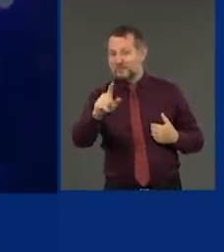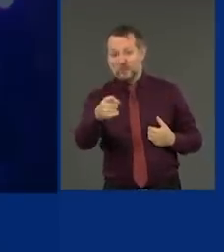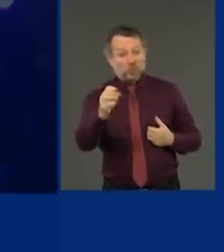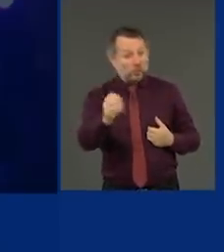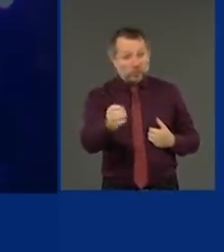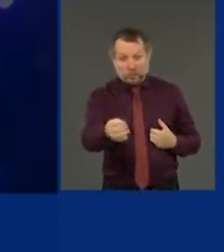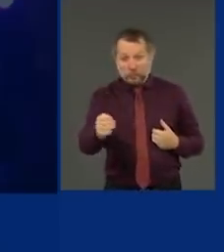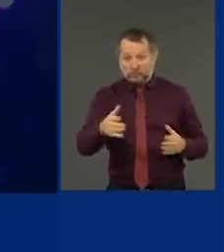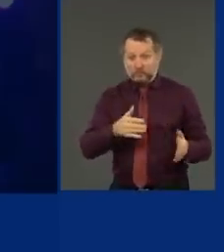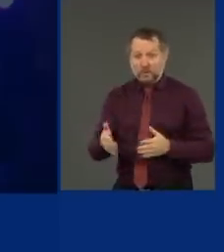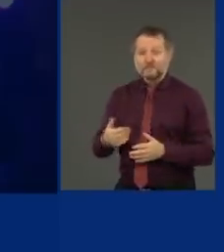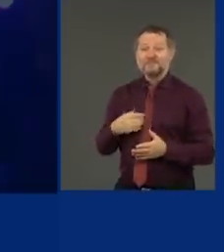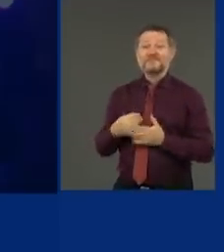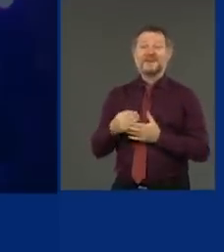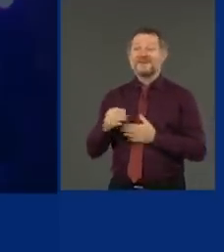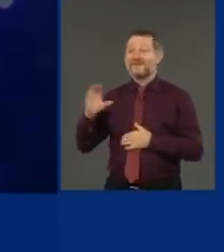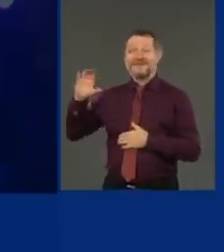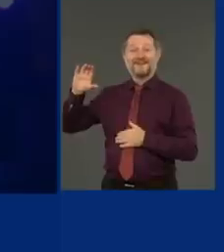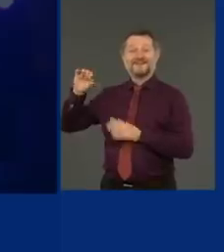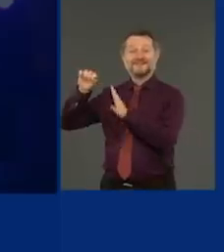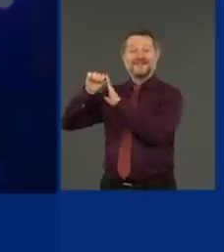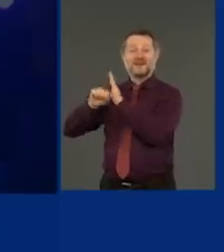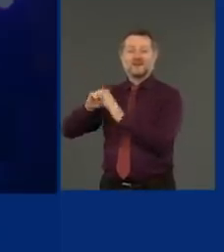jurisdiction. Okay?